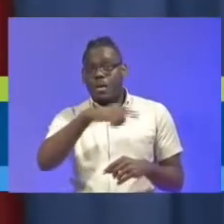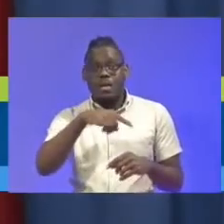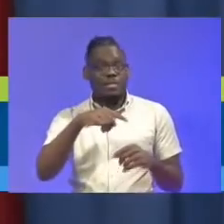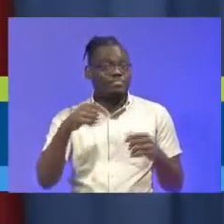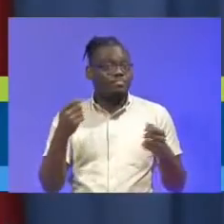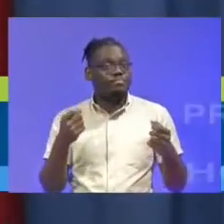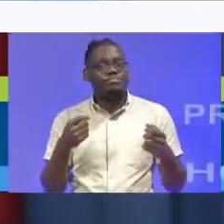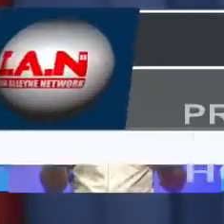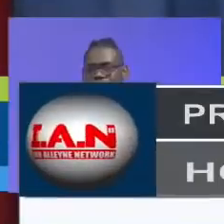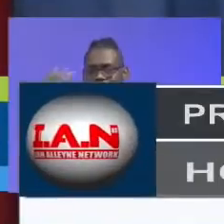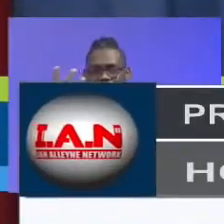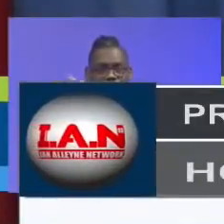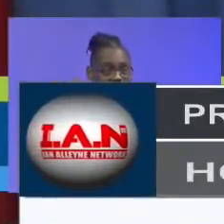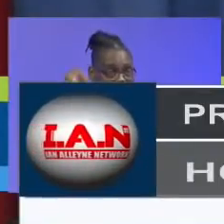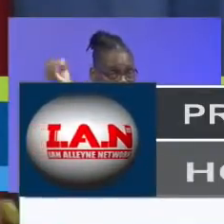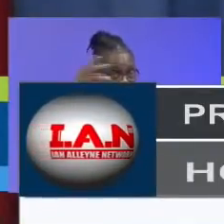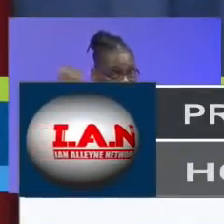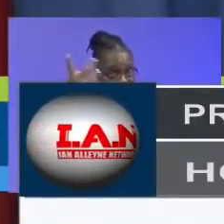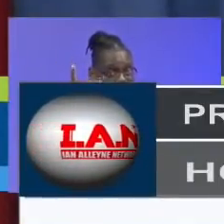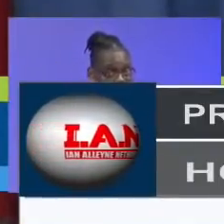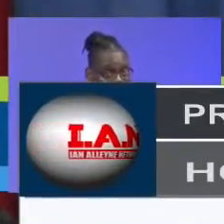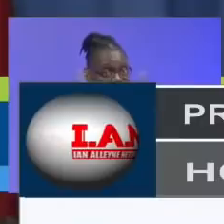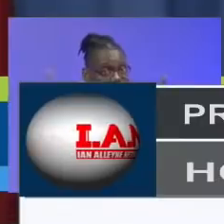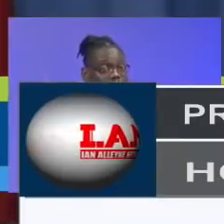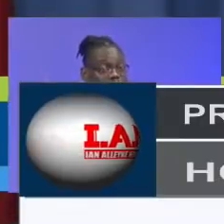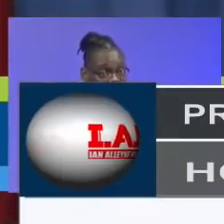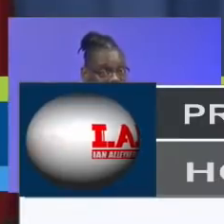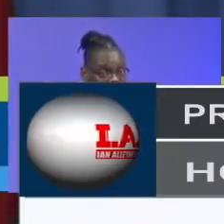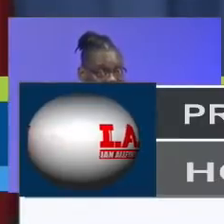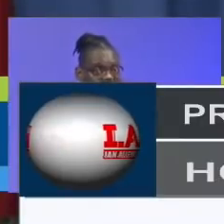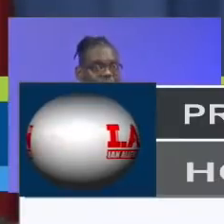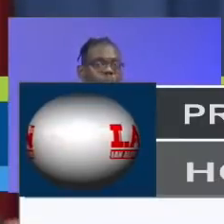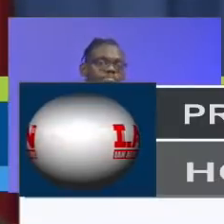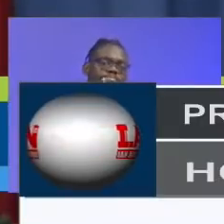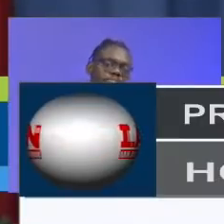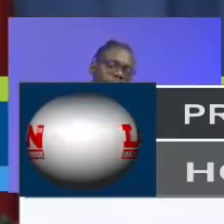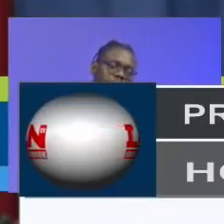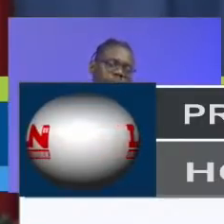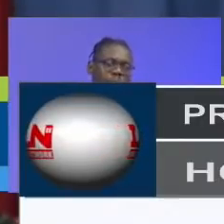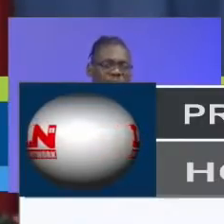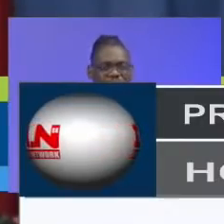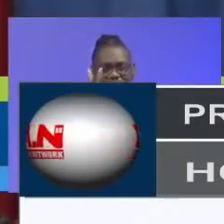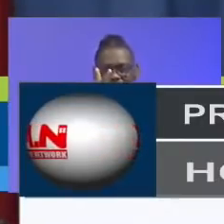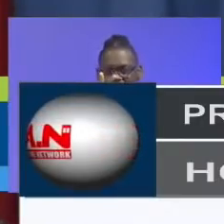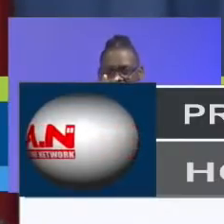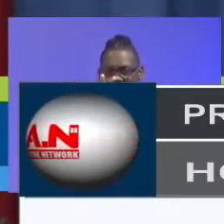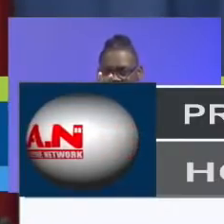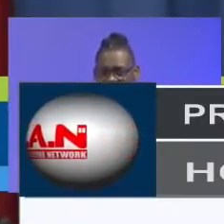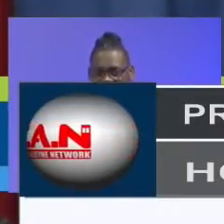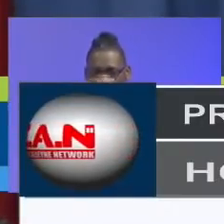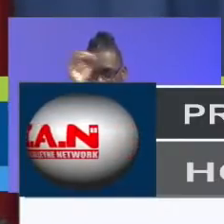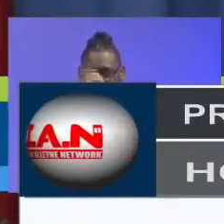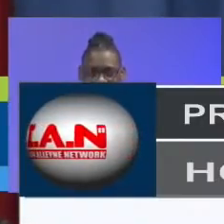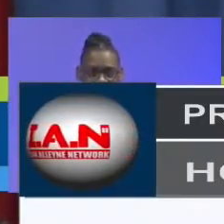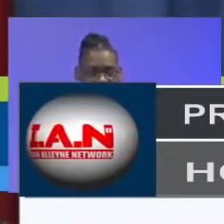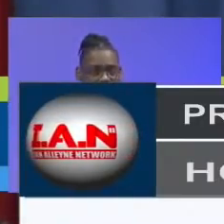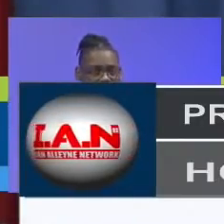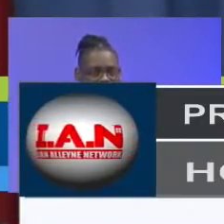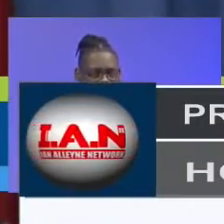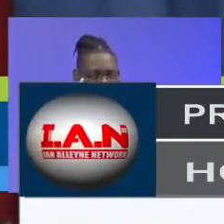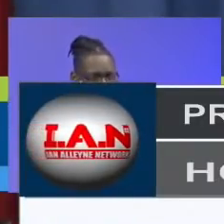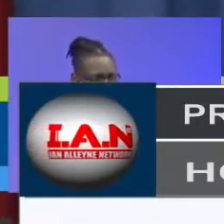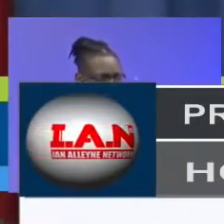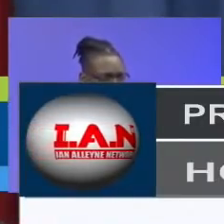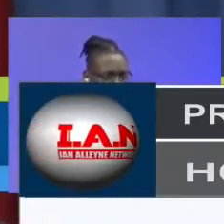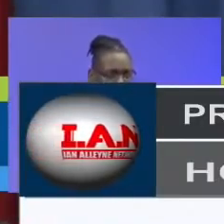available. Furthermore, 90% of the patients that we have seen over the past 61 days in the